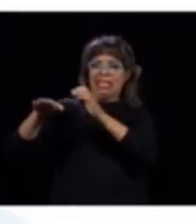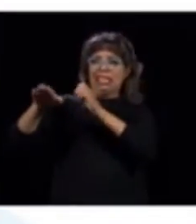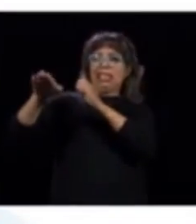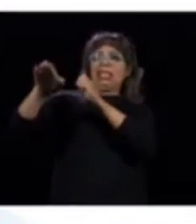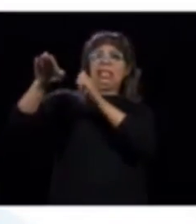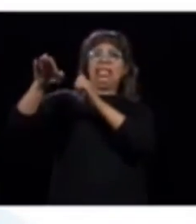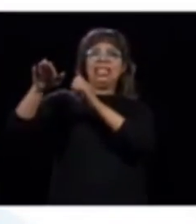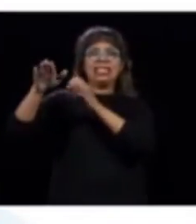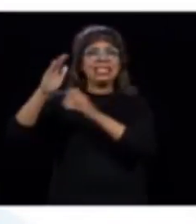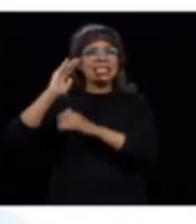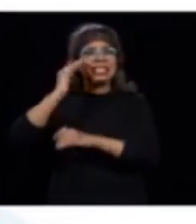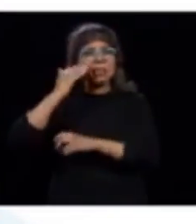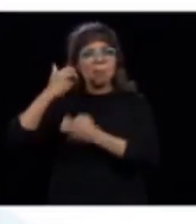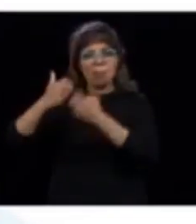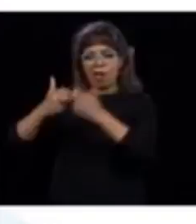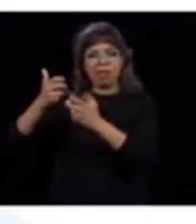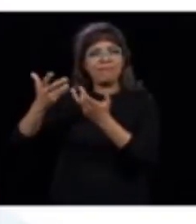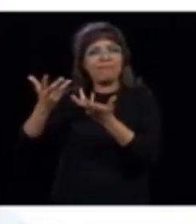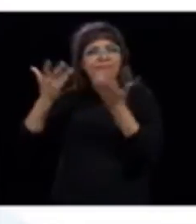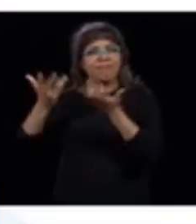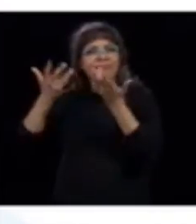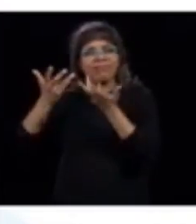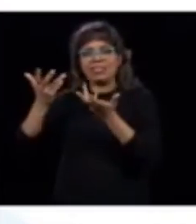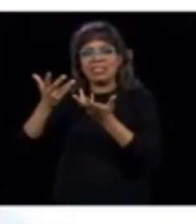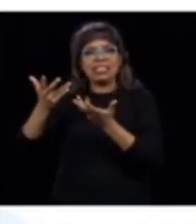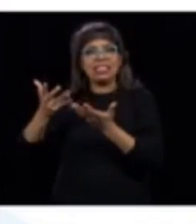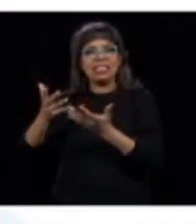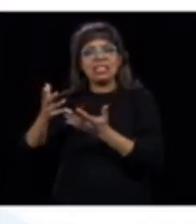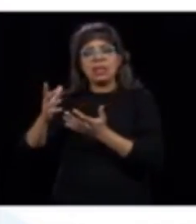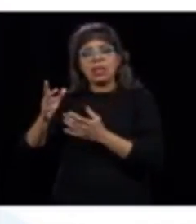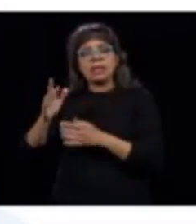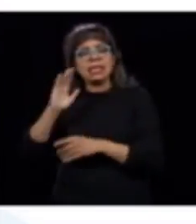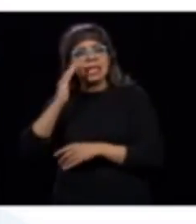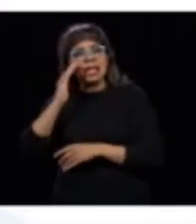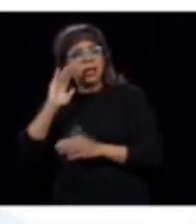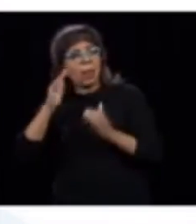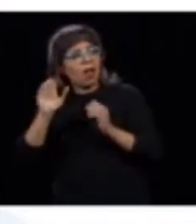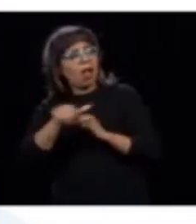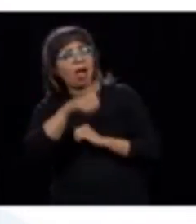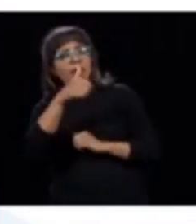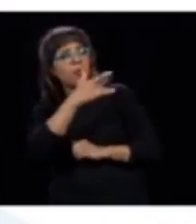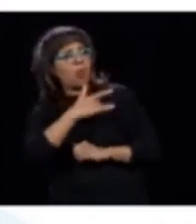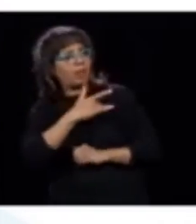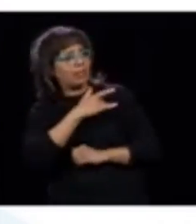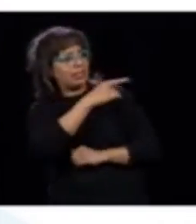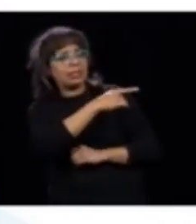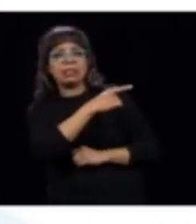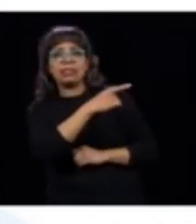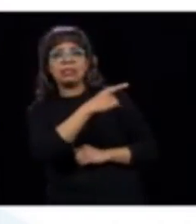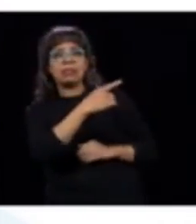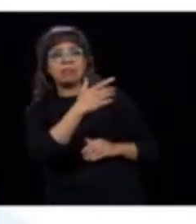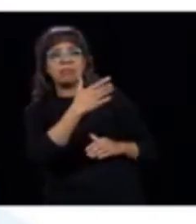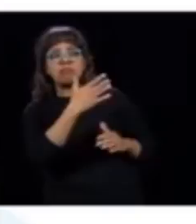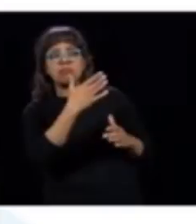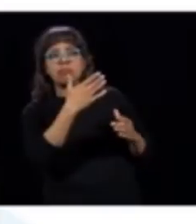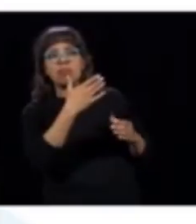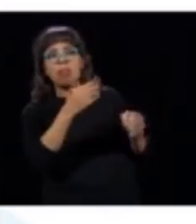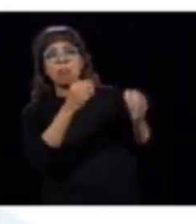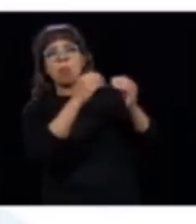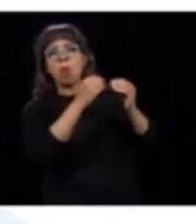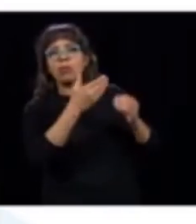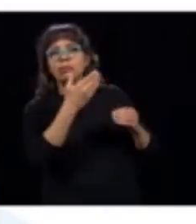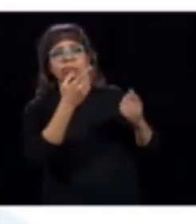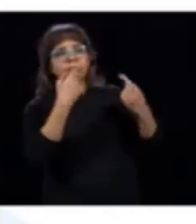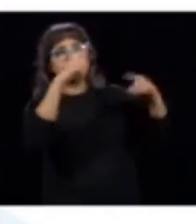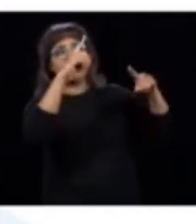So basically other provinces are succeeding a bit more, a bit better than Quebec. Why do you